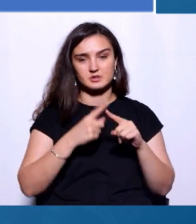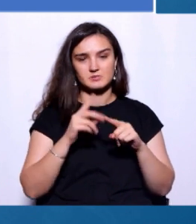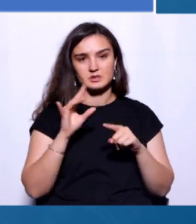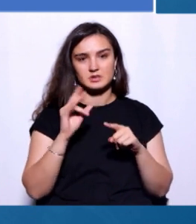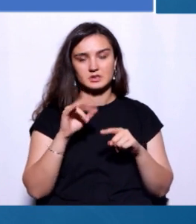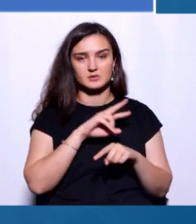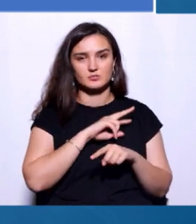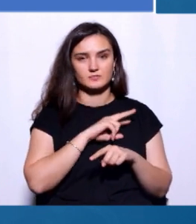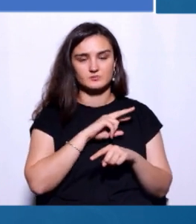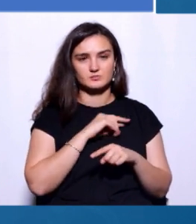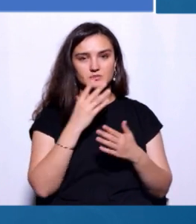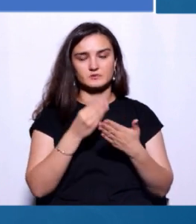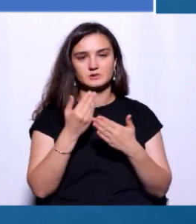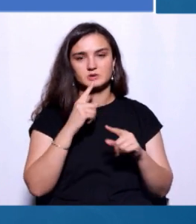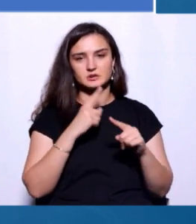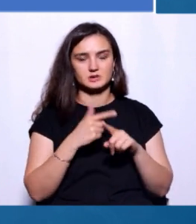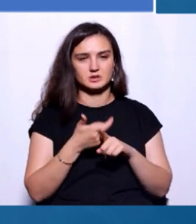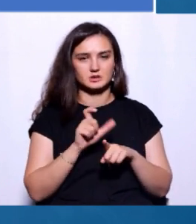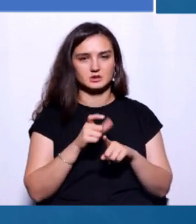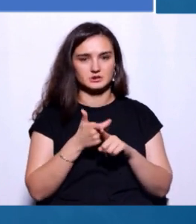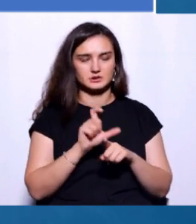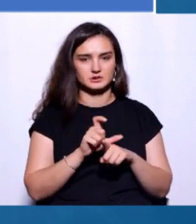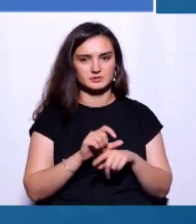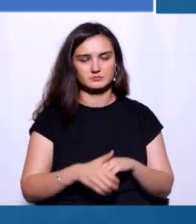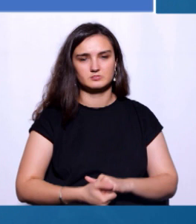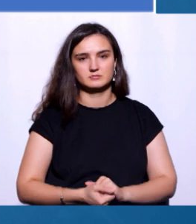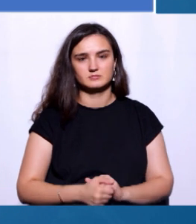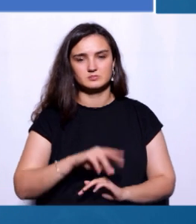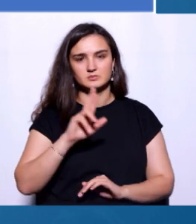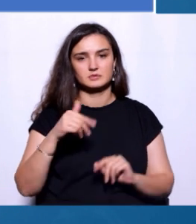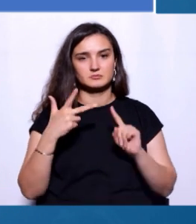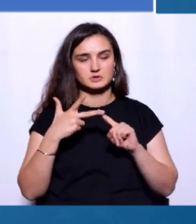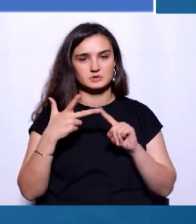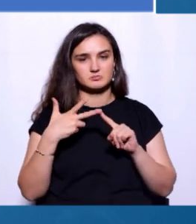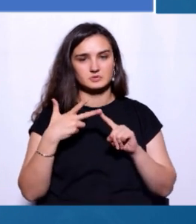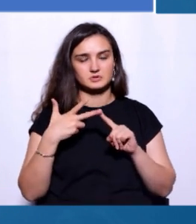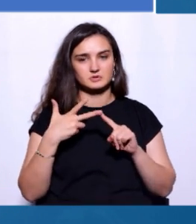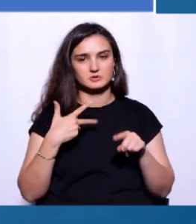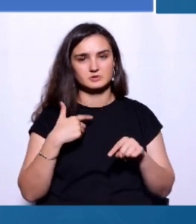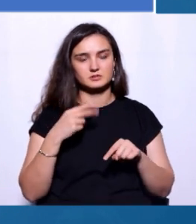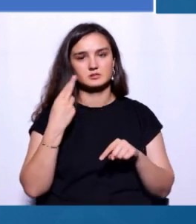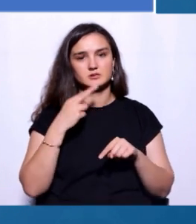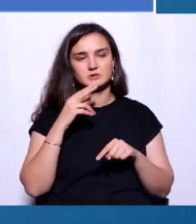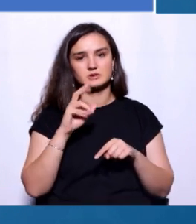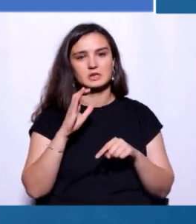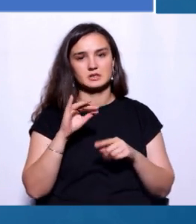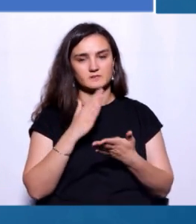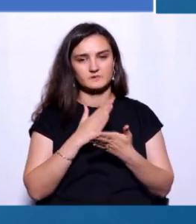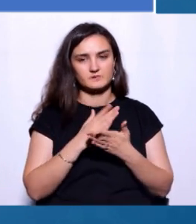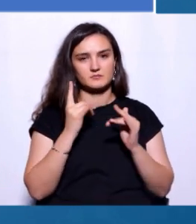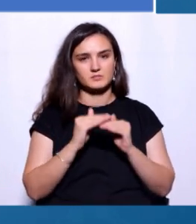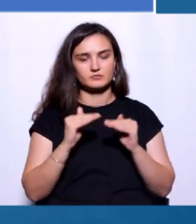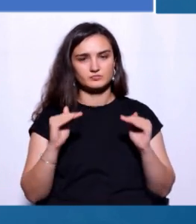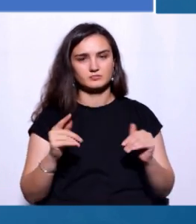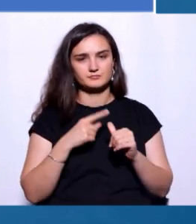Nick love their sister very much. And three, Aunt Katie has a